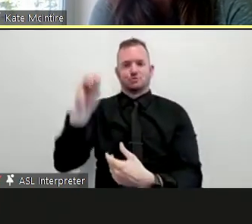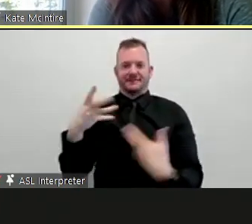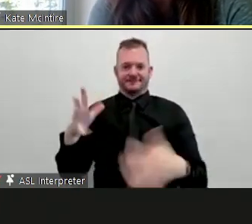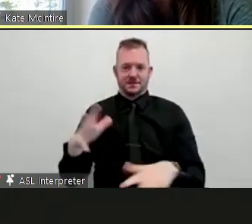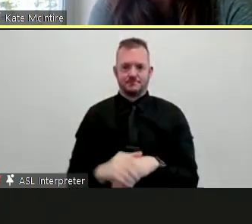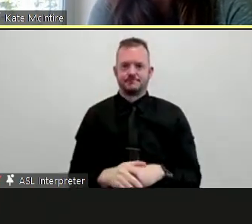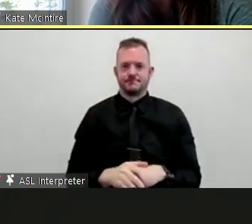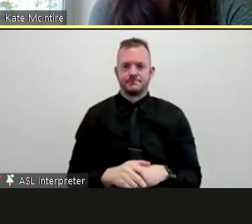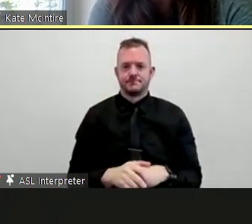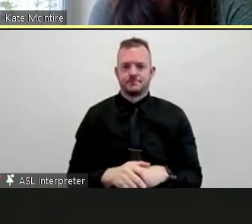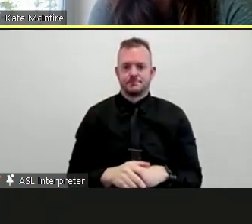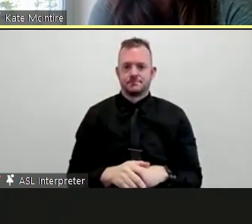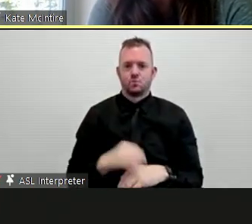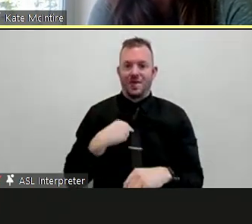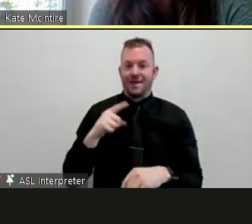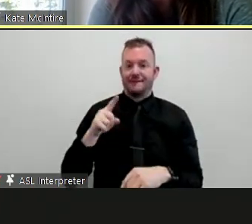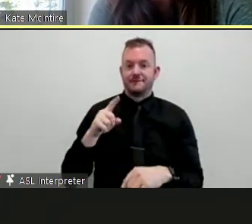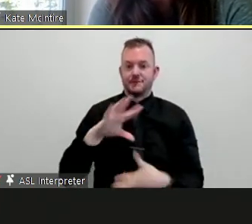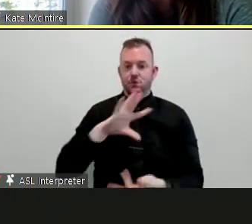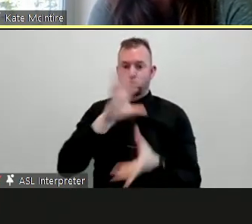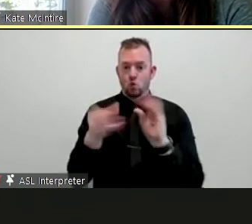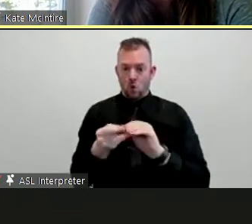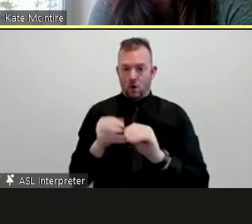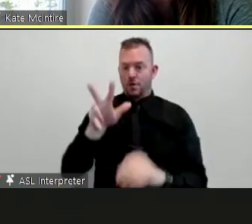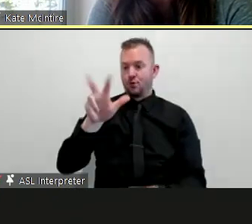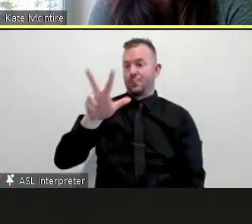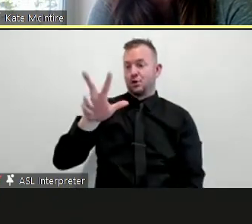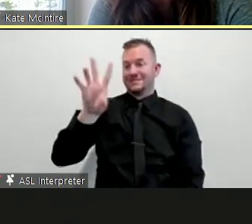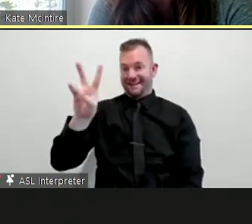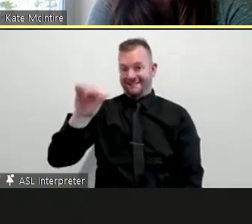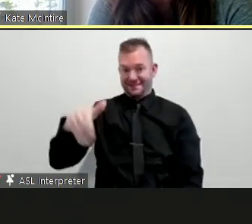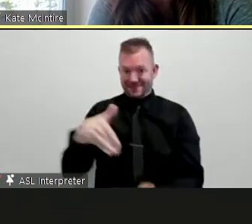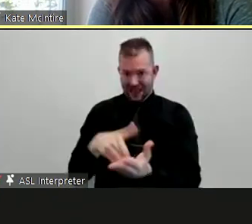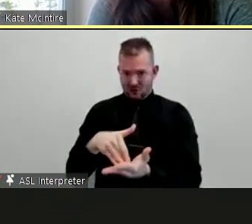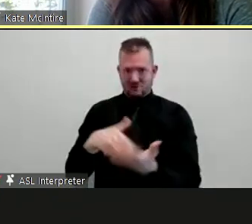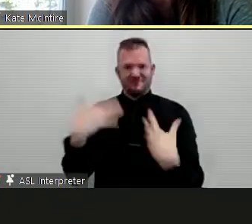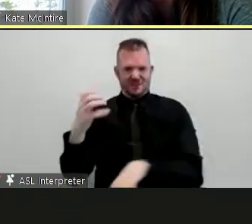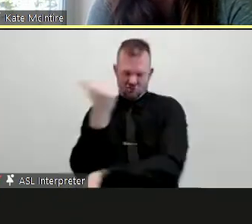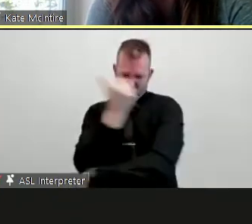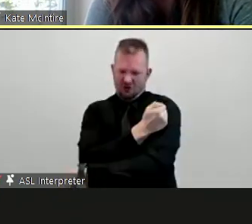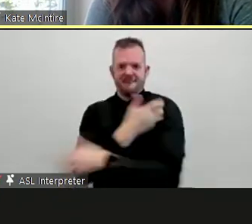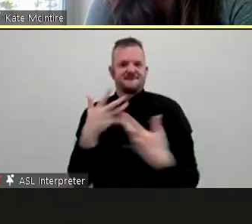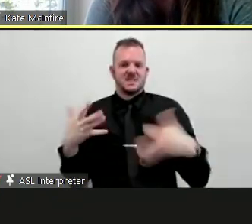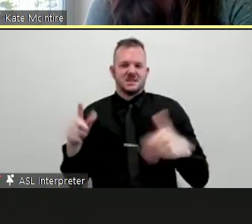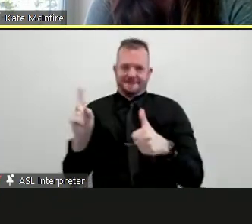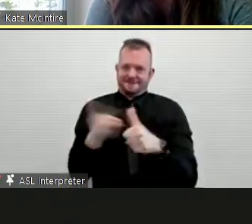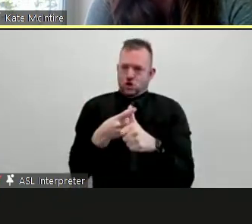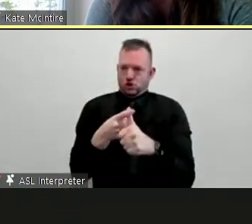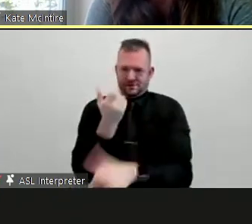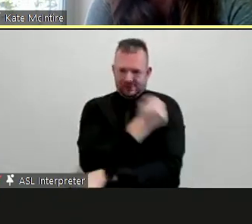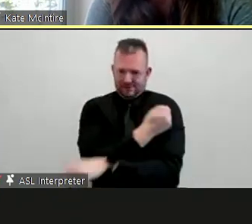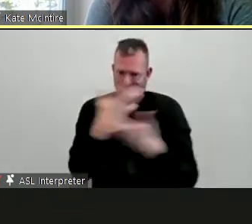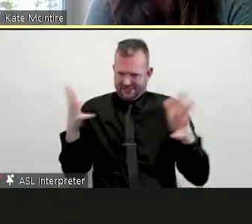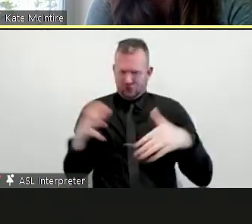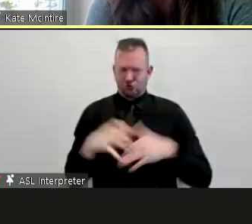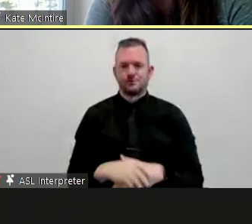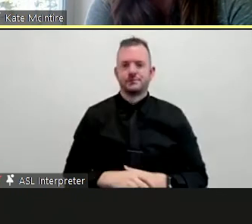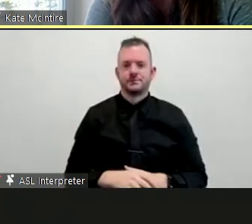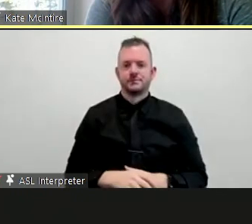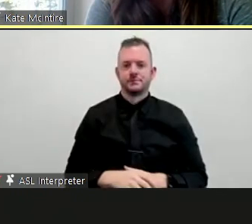124 folks who are 70 and above have been vaccinated with their first dose. We will continue